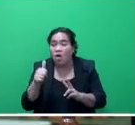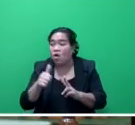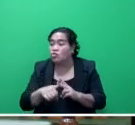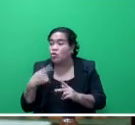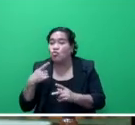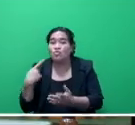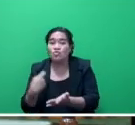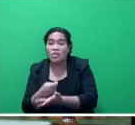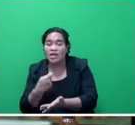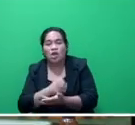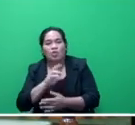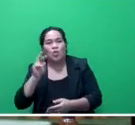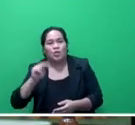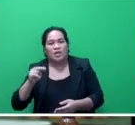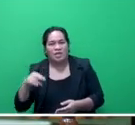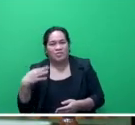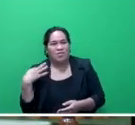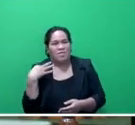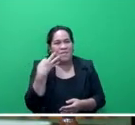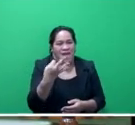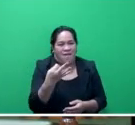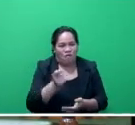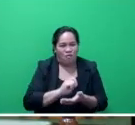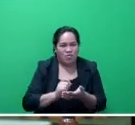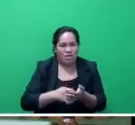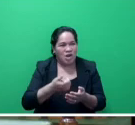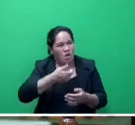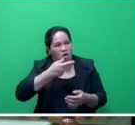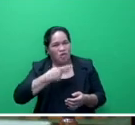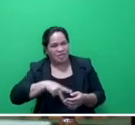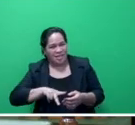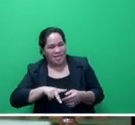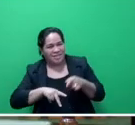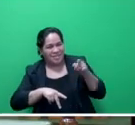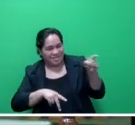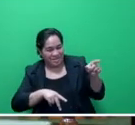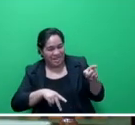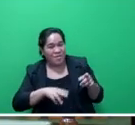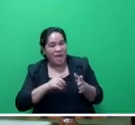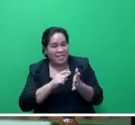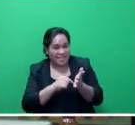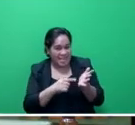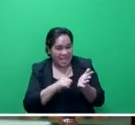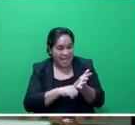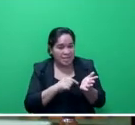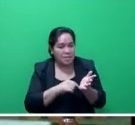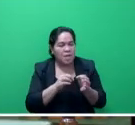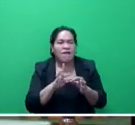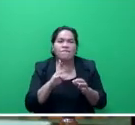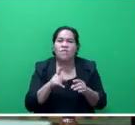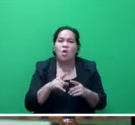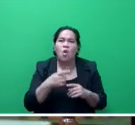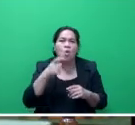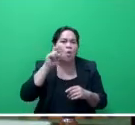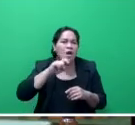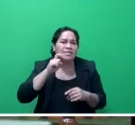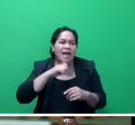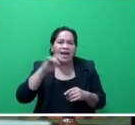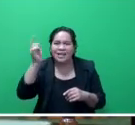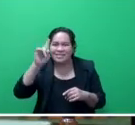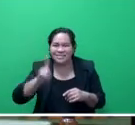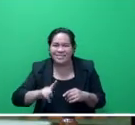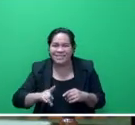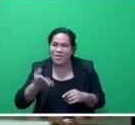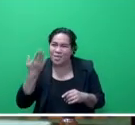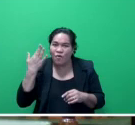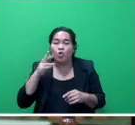to apply for written consent from the Land Department or Lands Department TLTB for water and electricity connections. These amendments